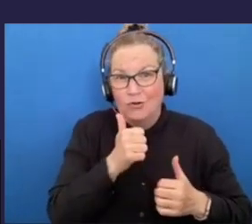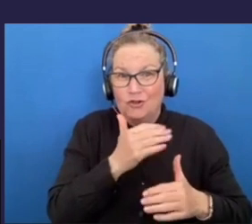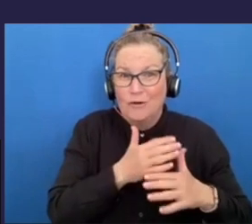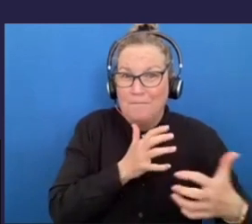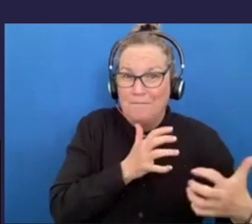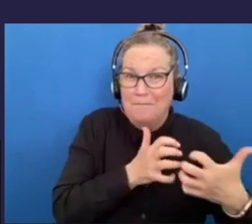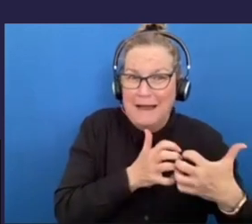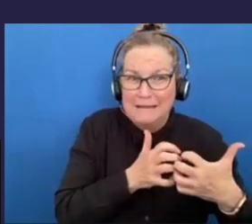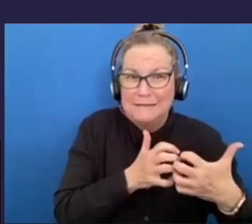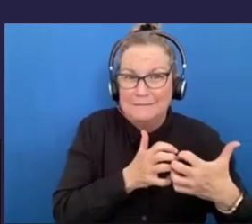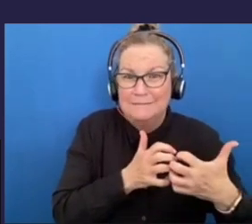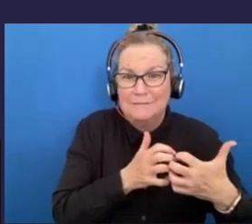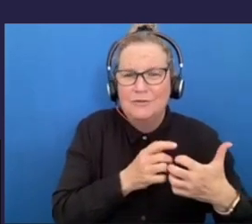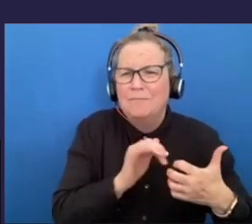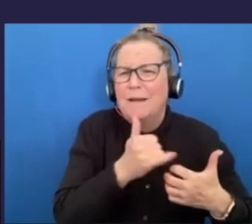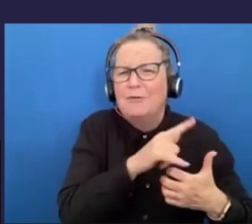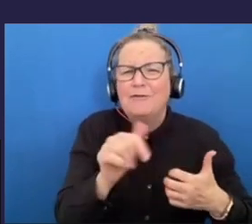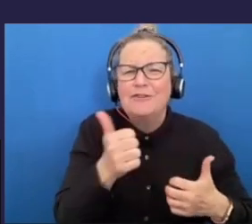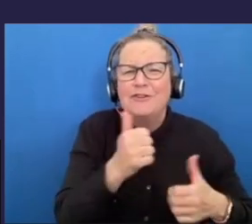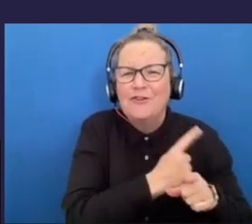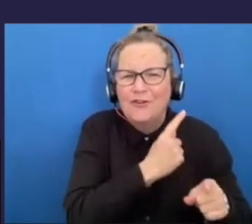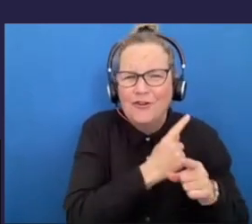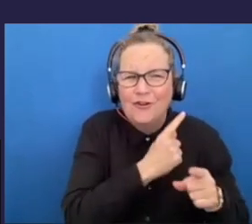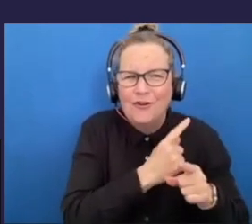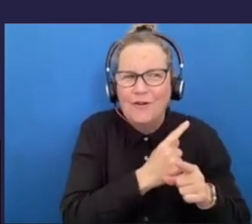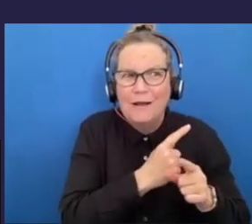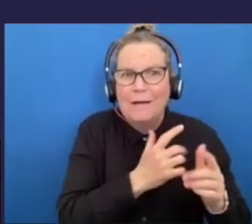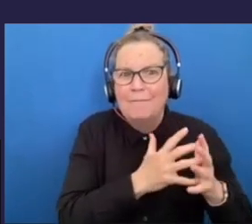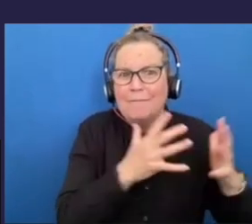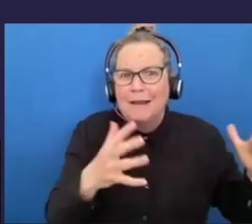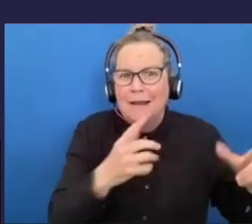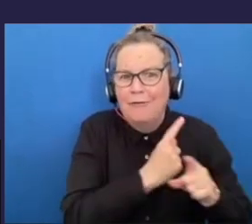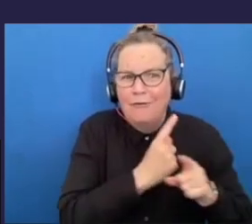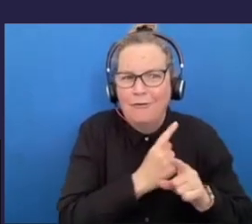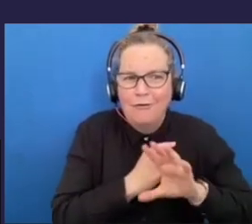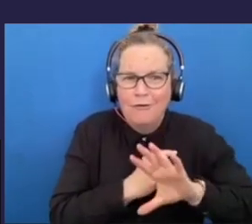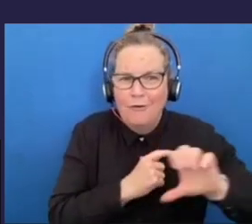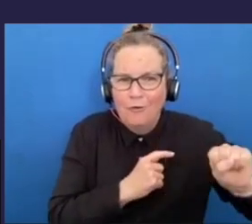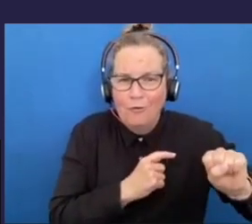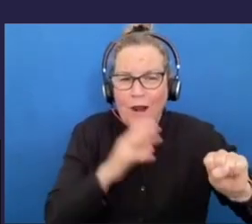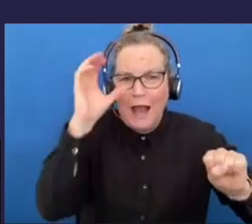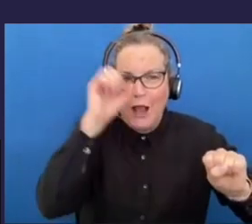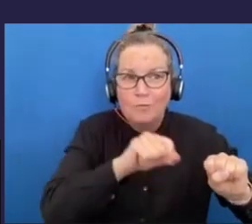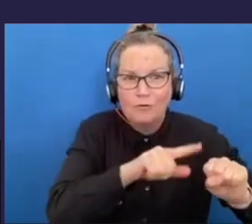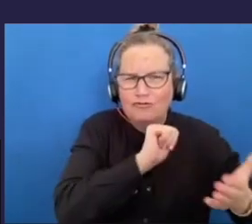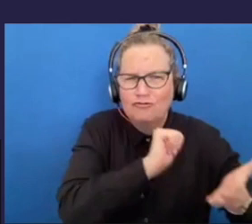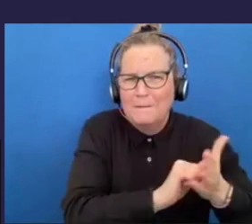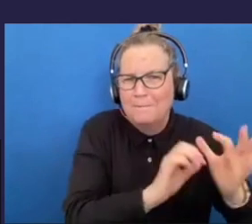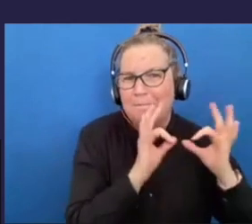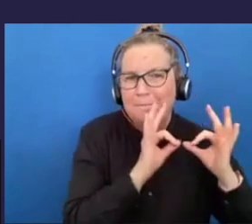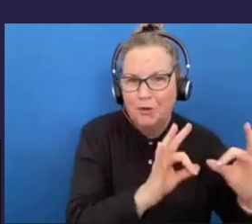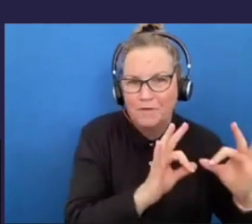probably been covered elsewhere in this conference. So let's assume we've made a good job match and zero in on our support.